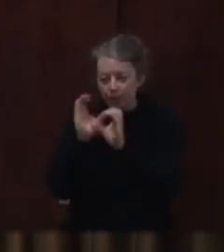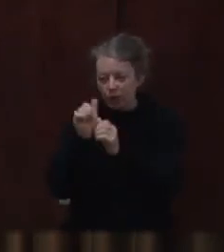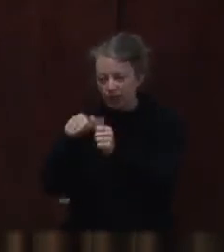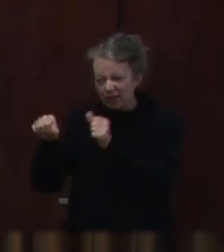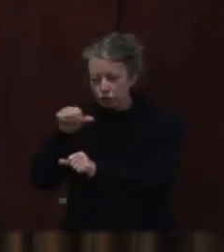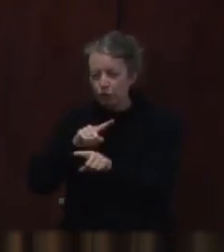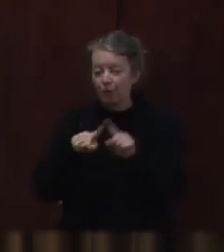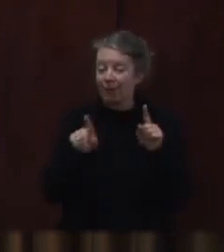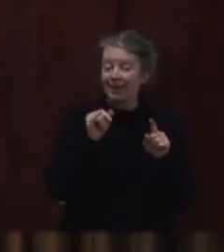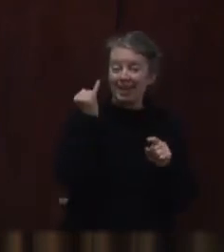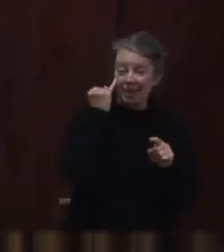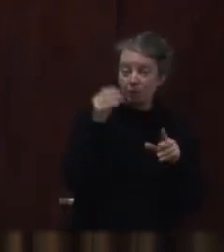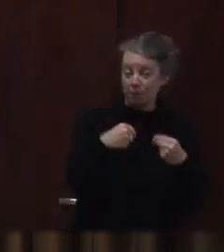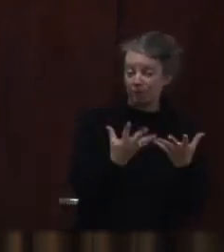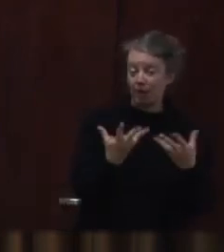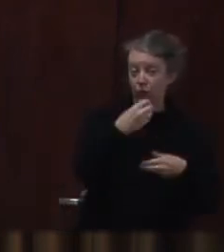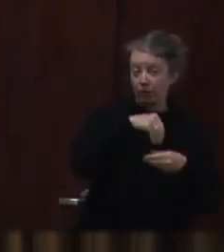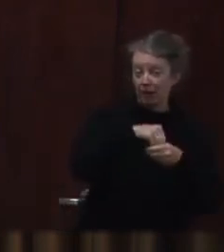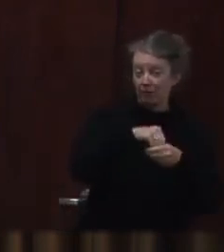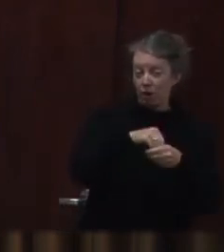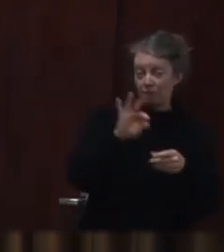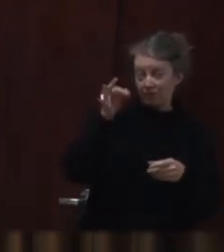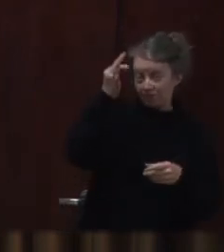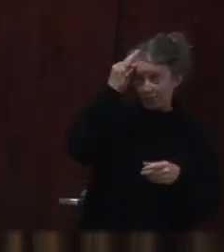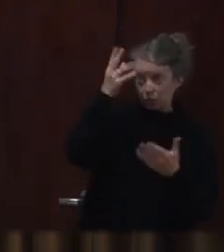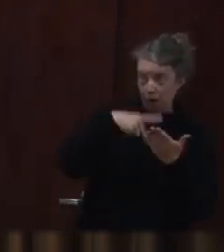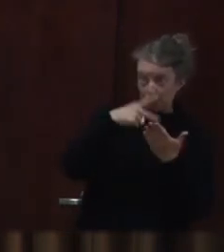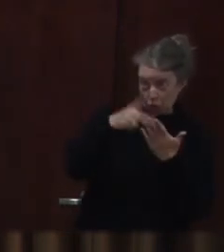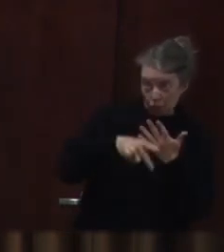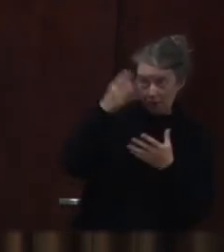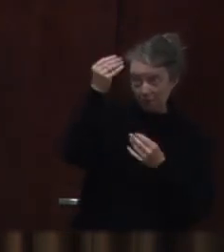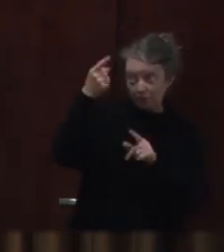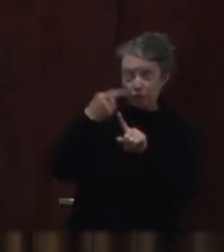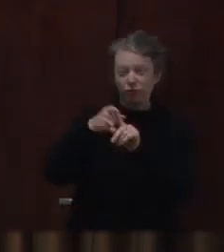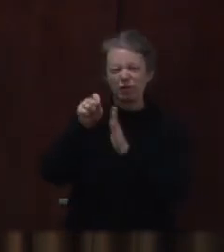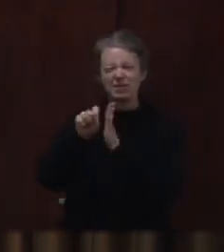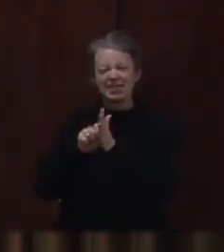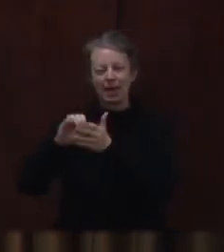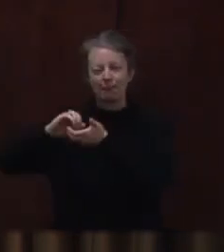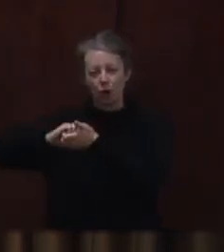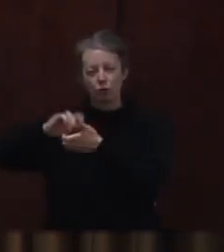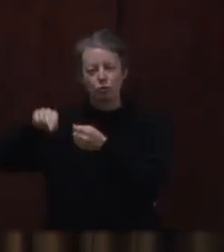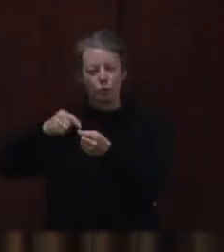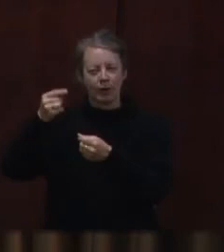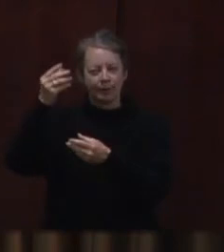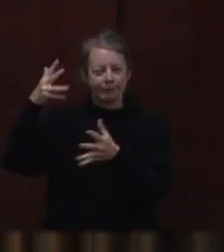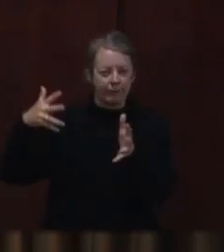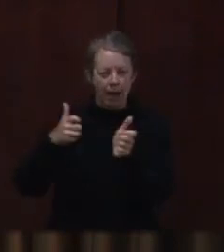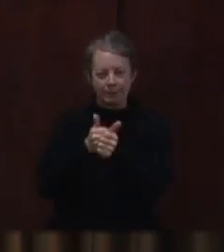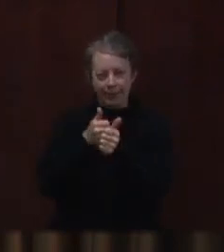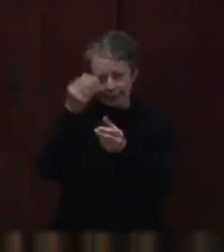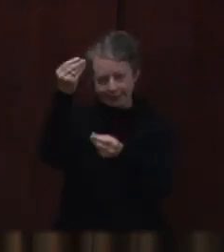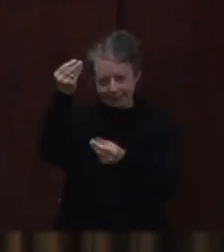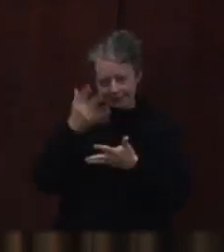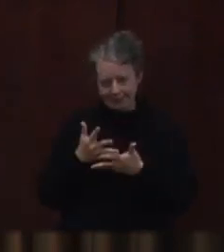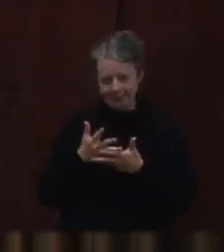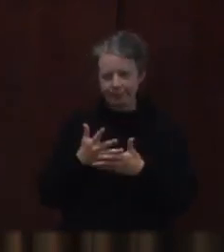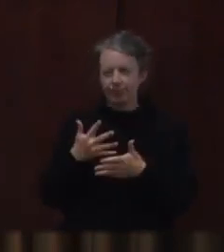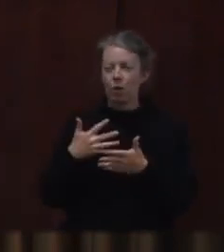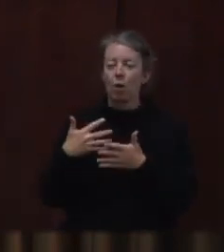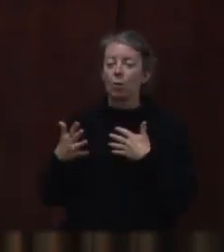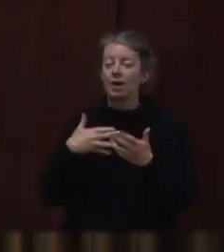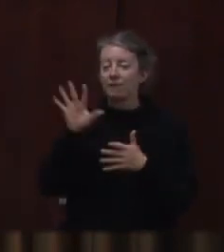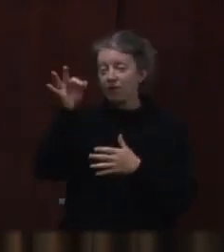program, a lot of our information comes from our state partners when we have updates. and when they release information about those federal